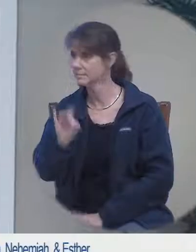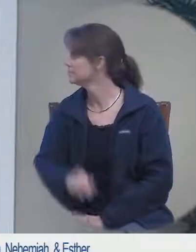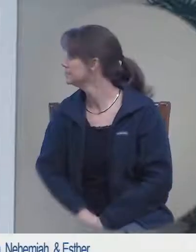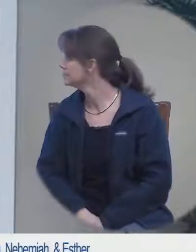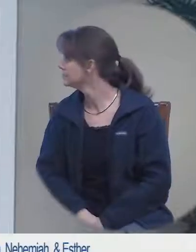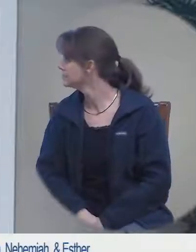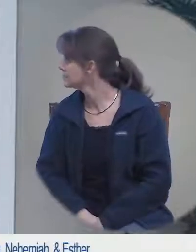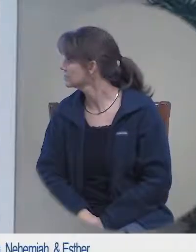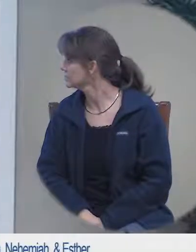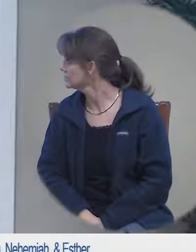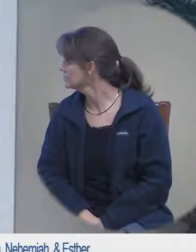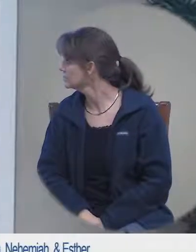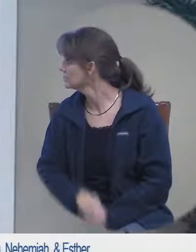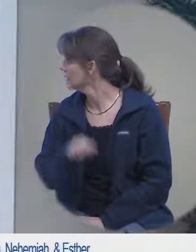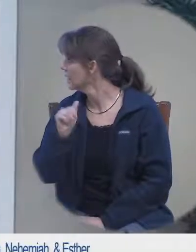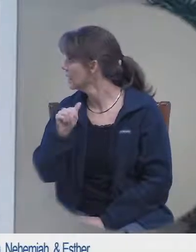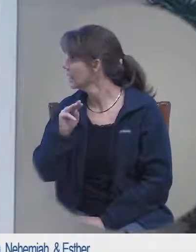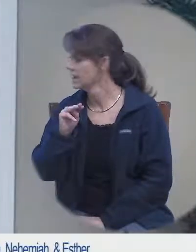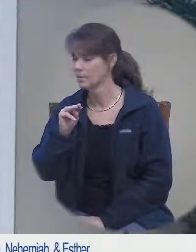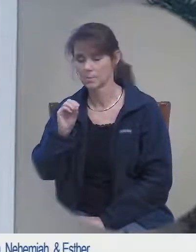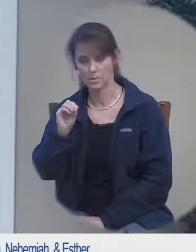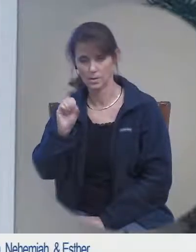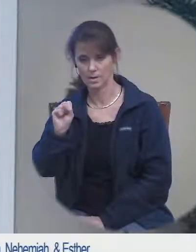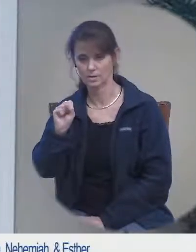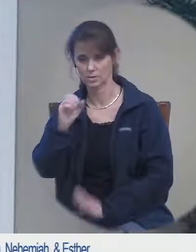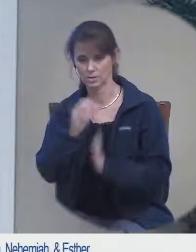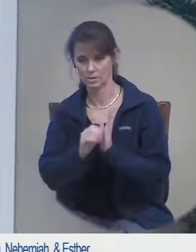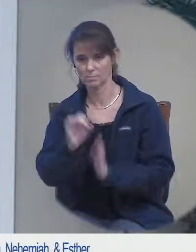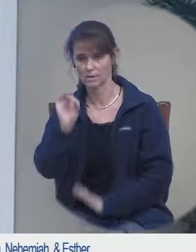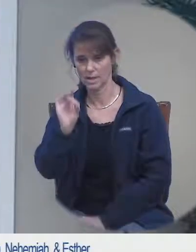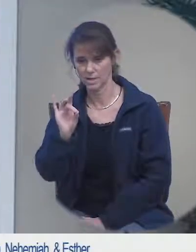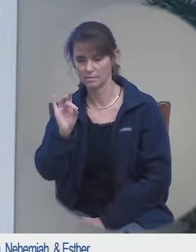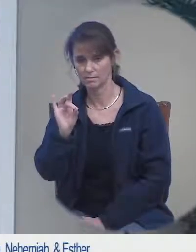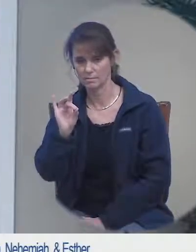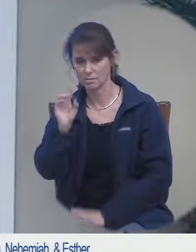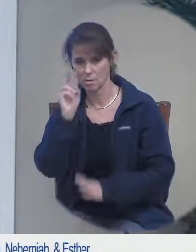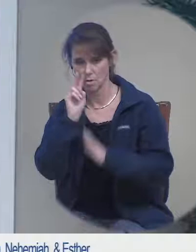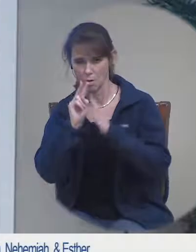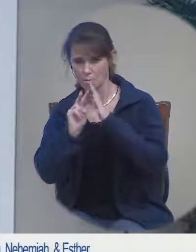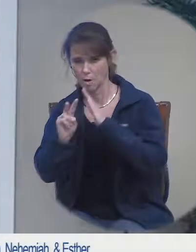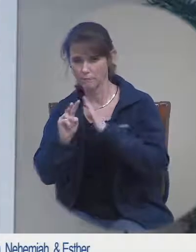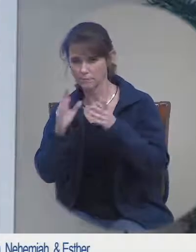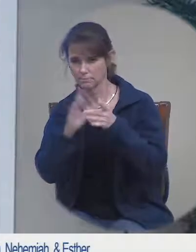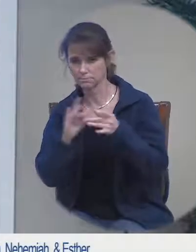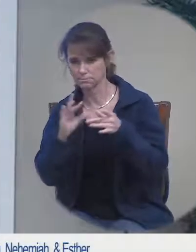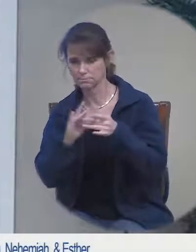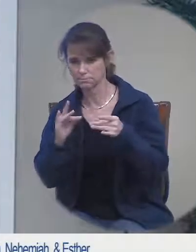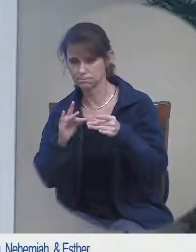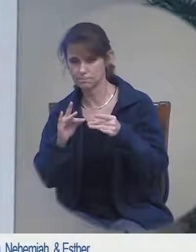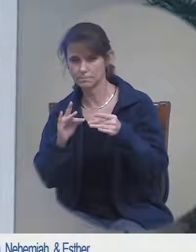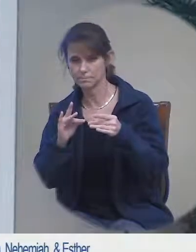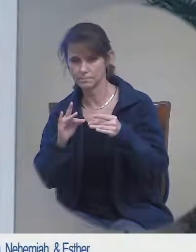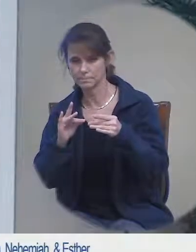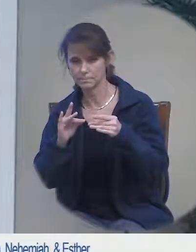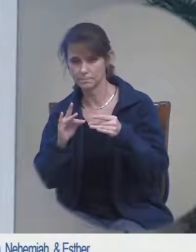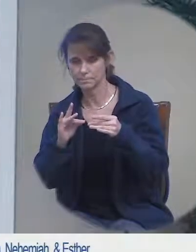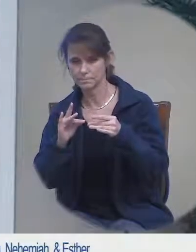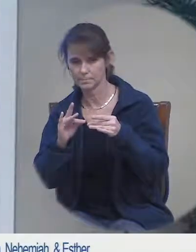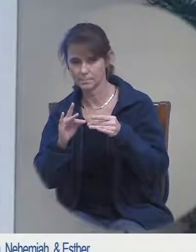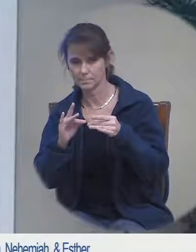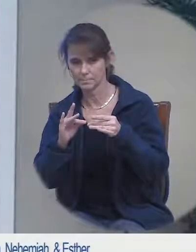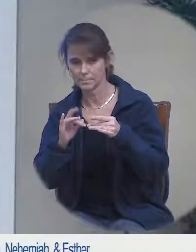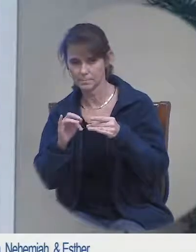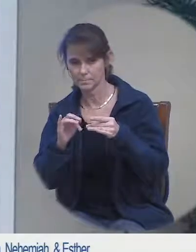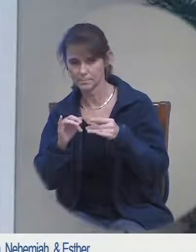the prophets who speak about Amos chapter 8 and verse 5. This is